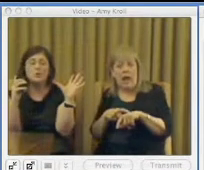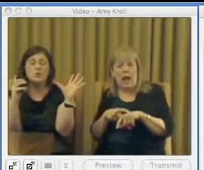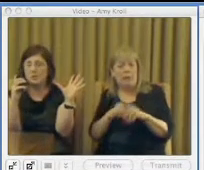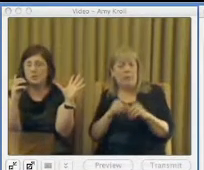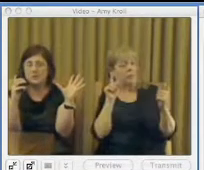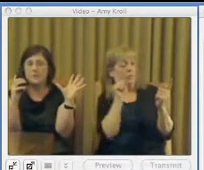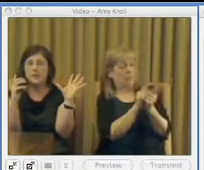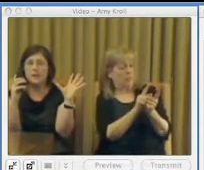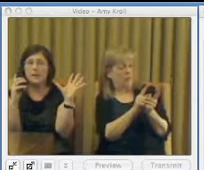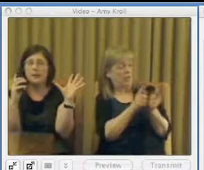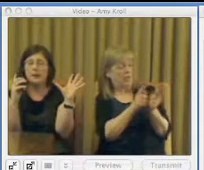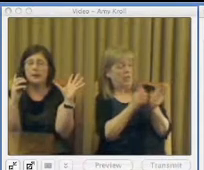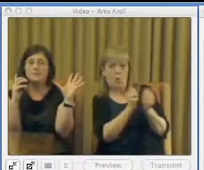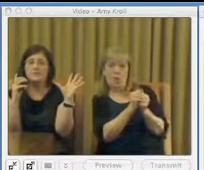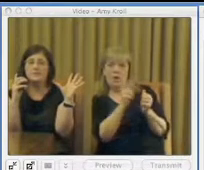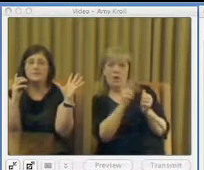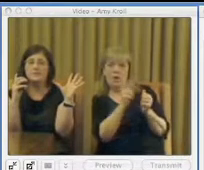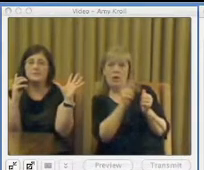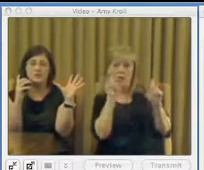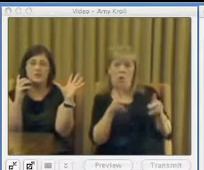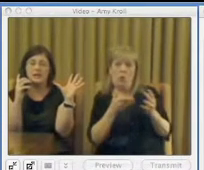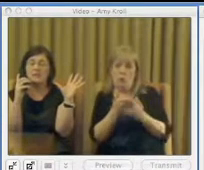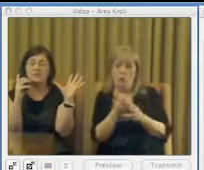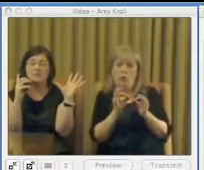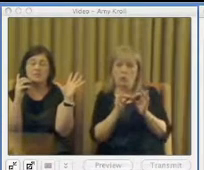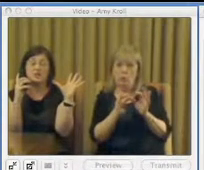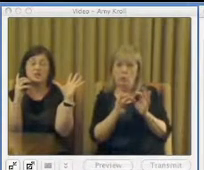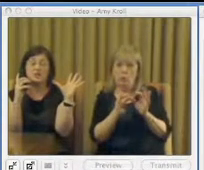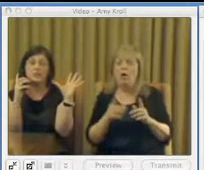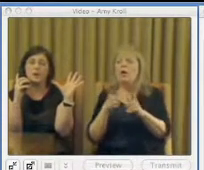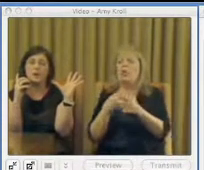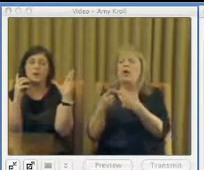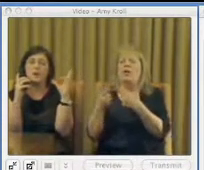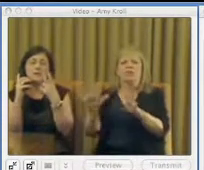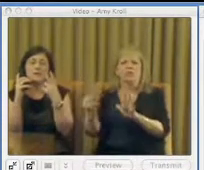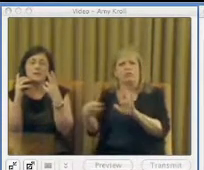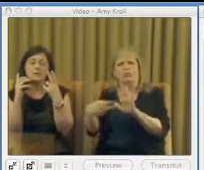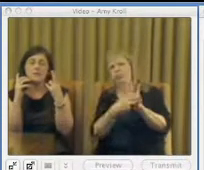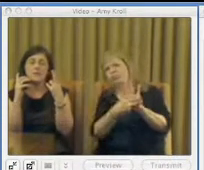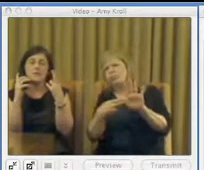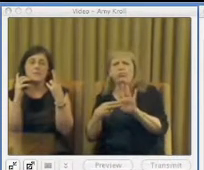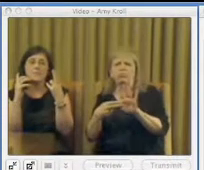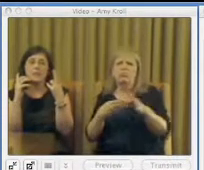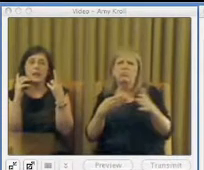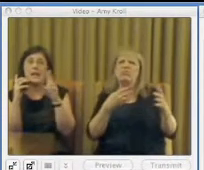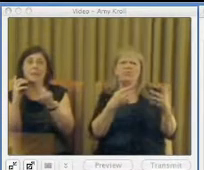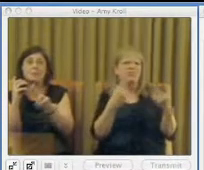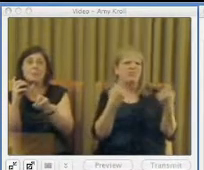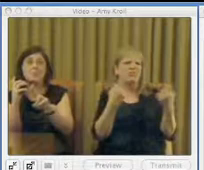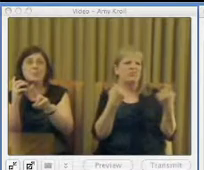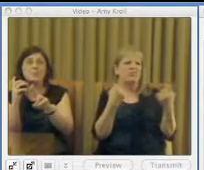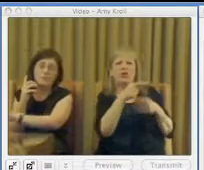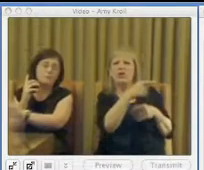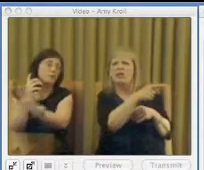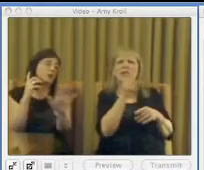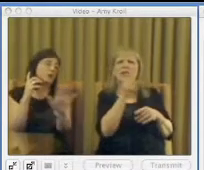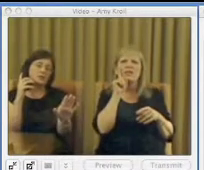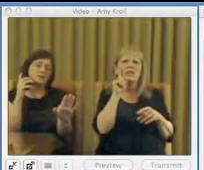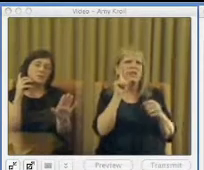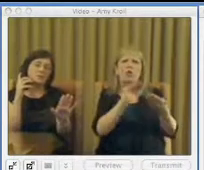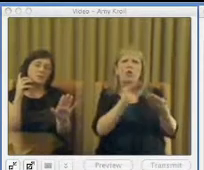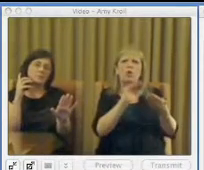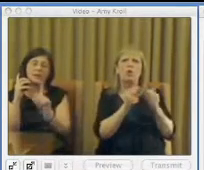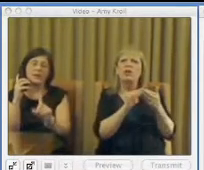can cloud their whole judgment about the deaf community and interpreters in general. They can